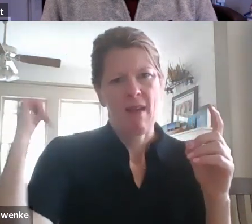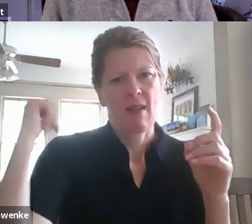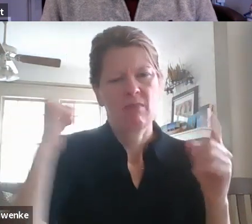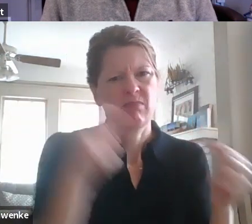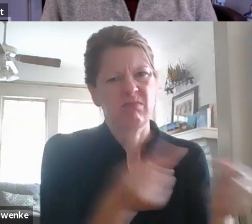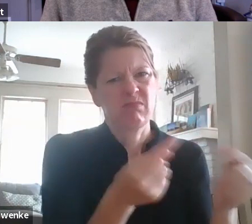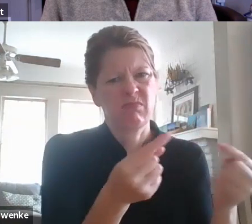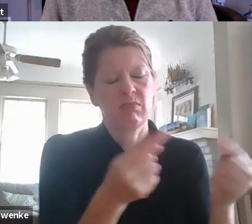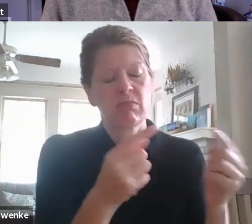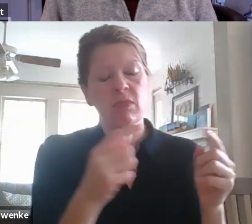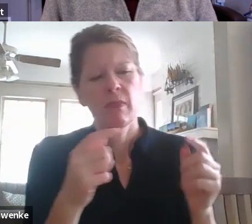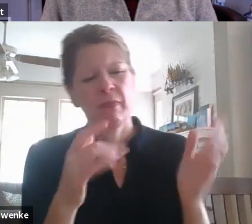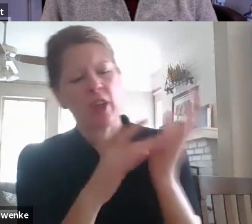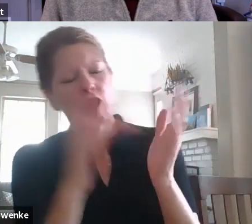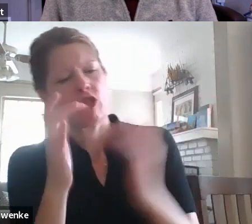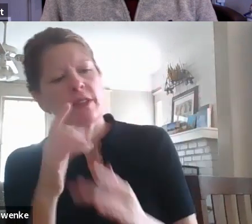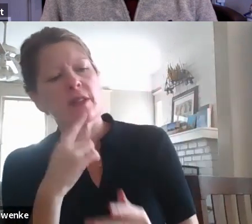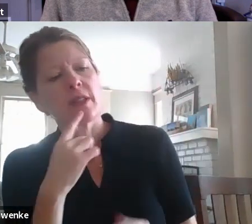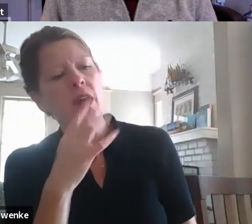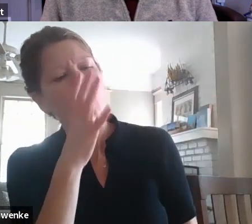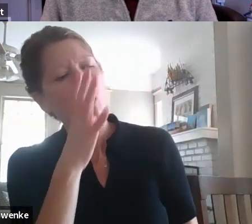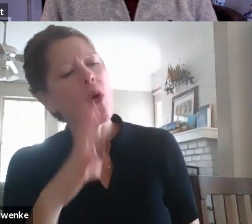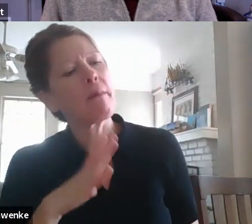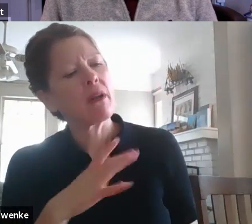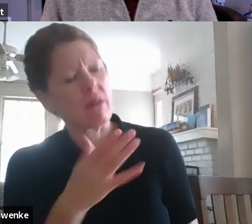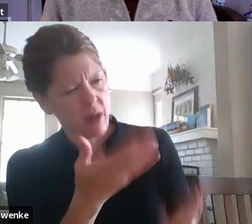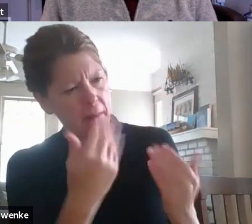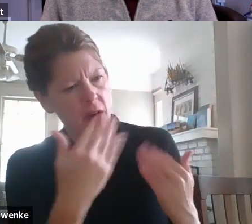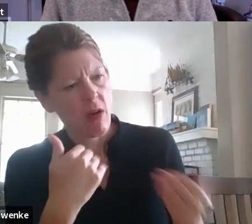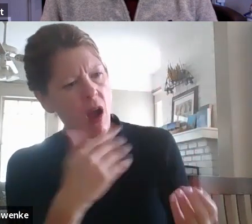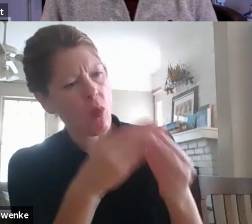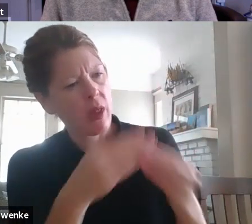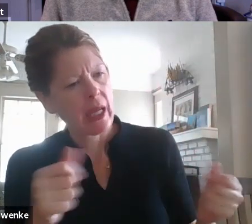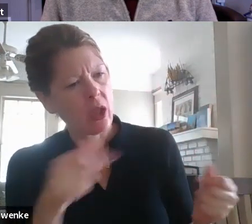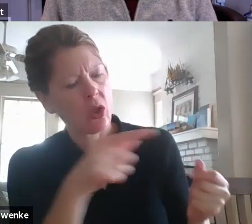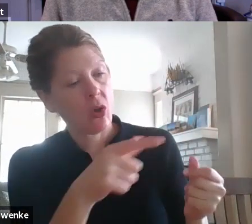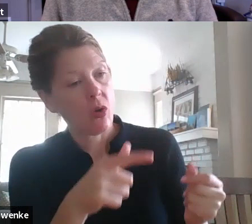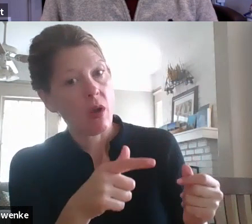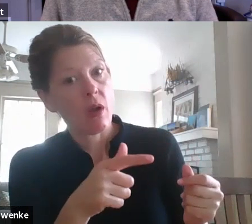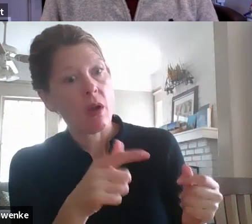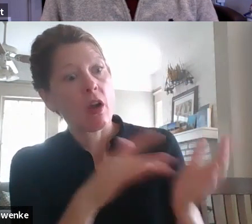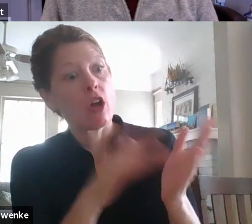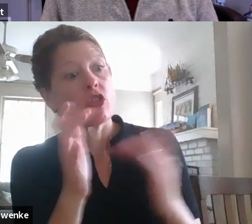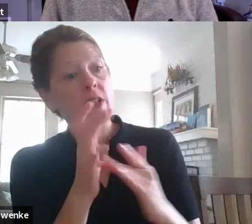When he laid his hands on her, immediately she stood up straight and began praising God.